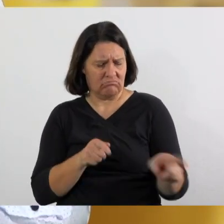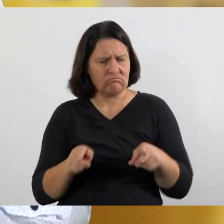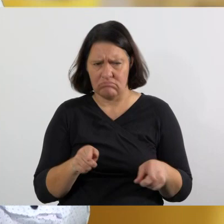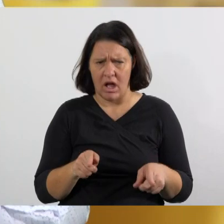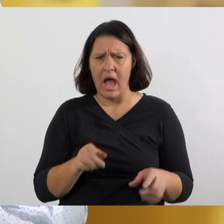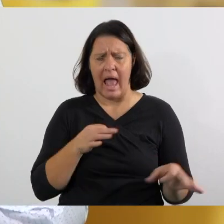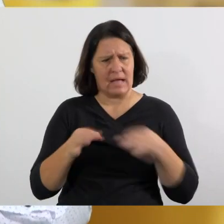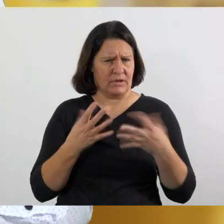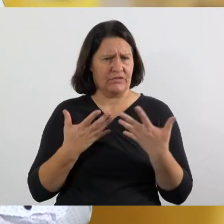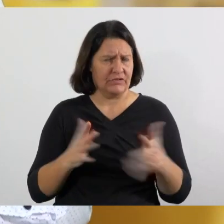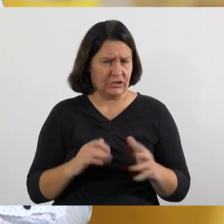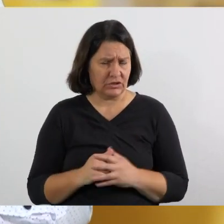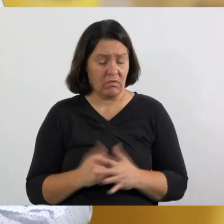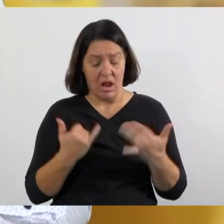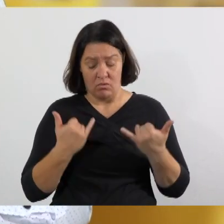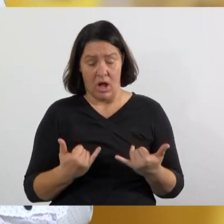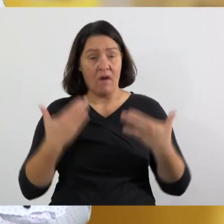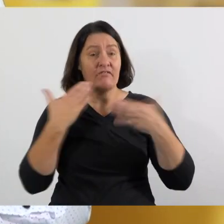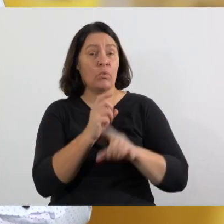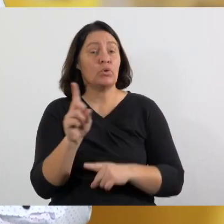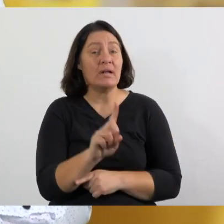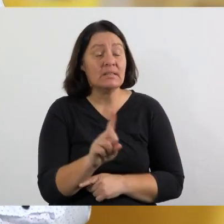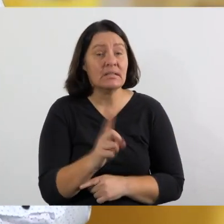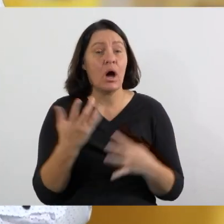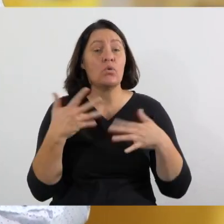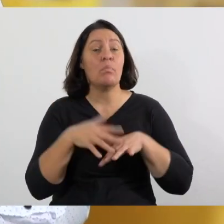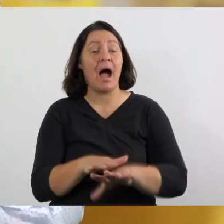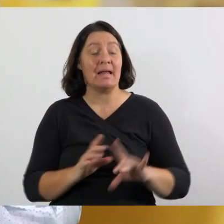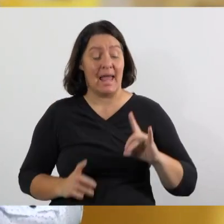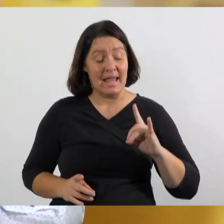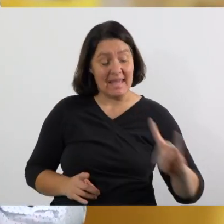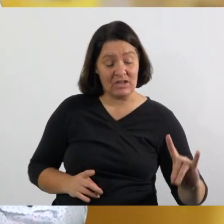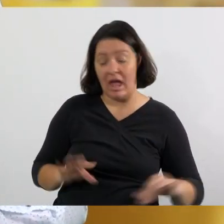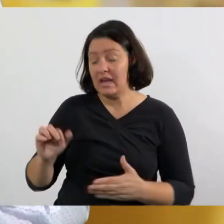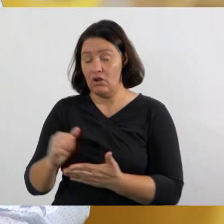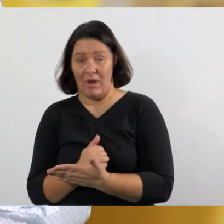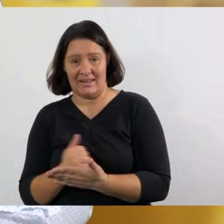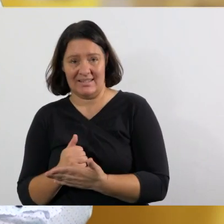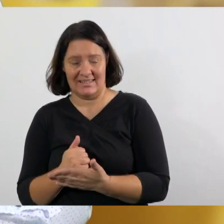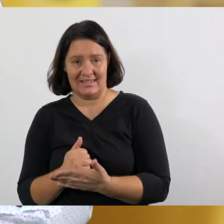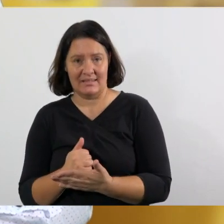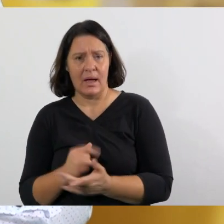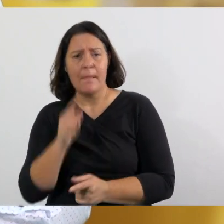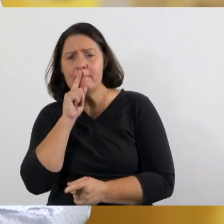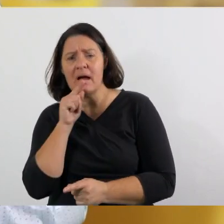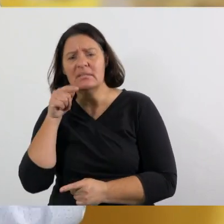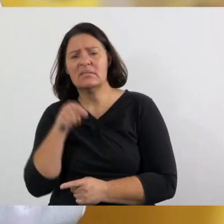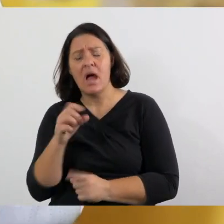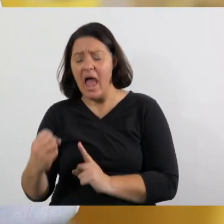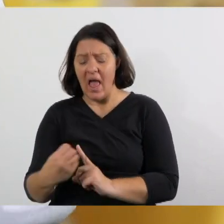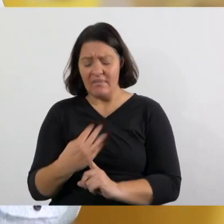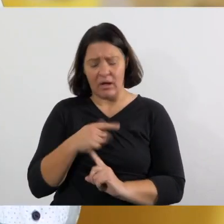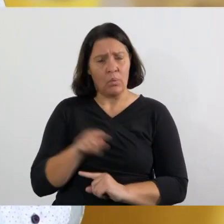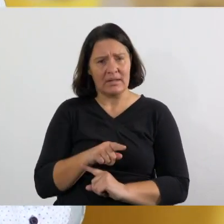remember, in this lesson, I'm focusing on combined cash and credit transactions, but I want to see